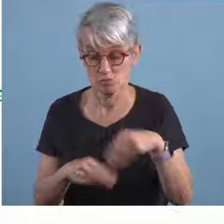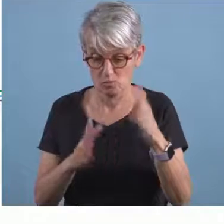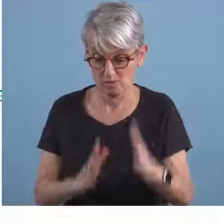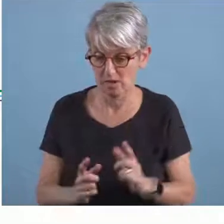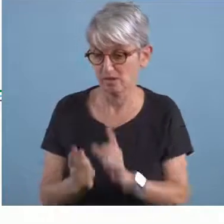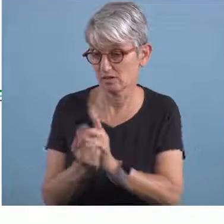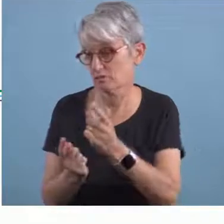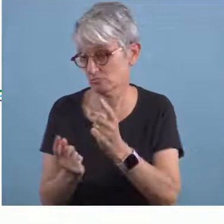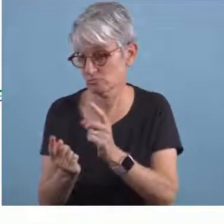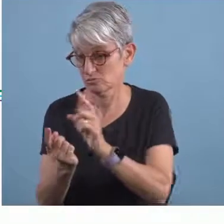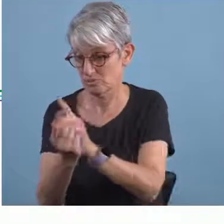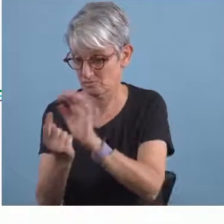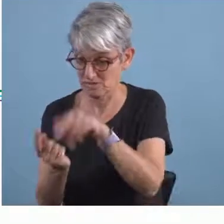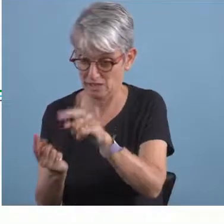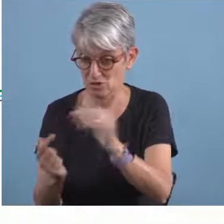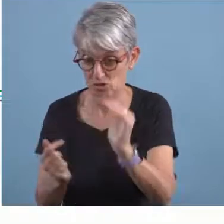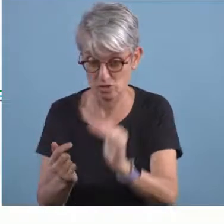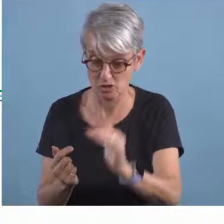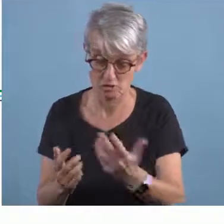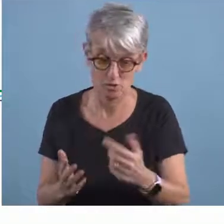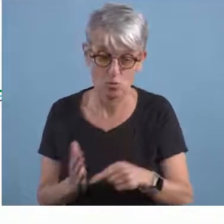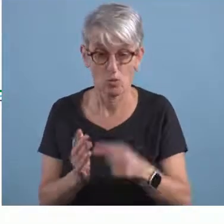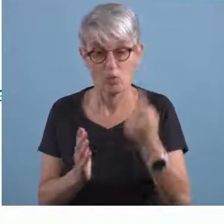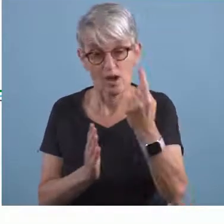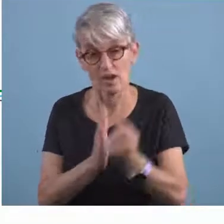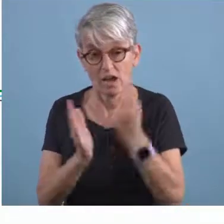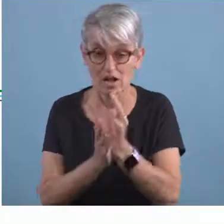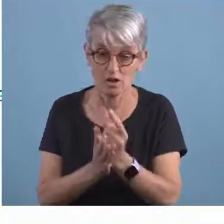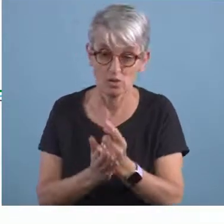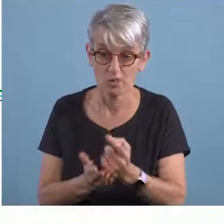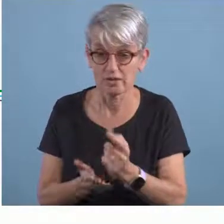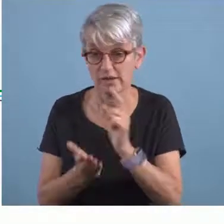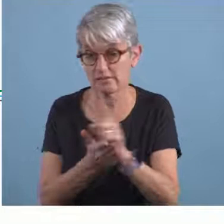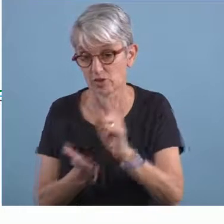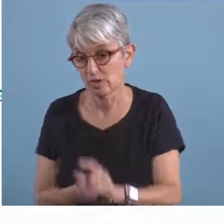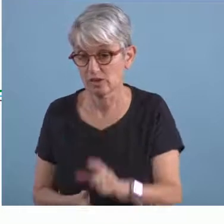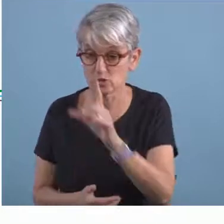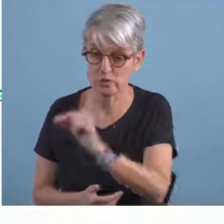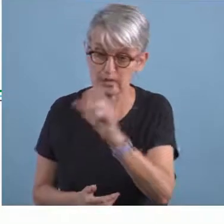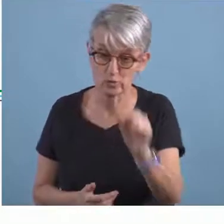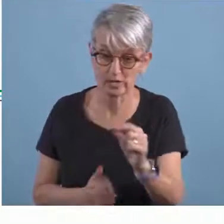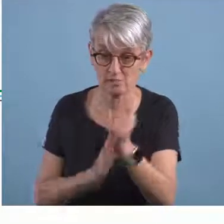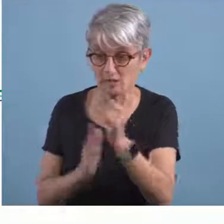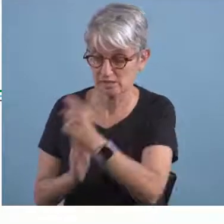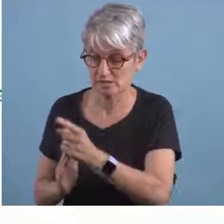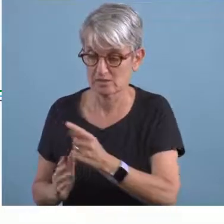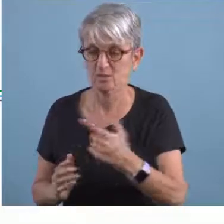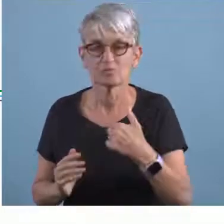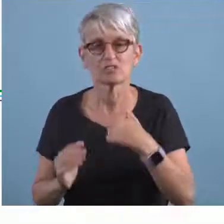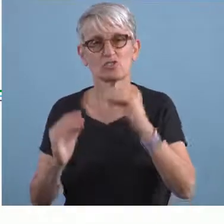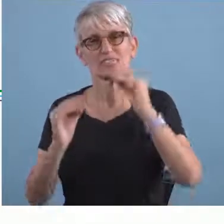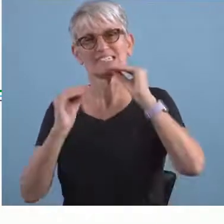speech-language pathologist sees the child an hour a week or two 20-minute sessions a week, but you teach the people,